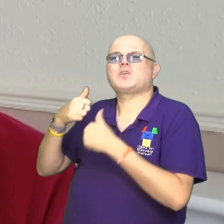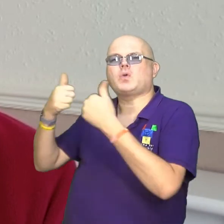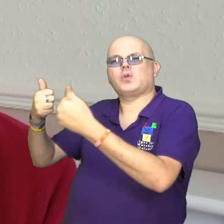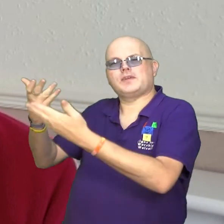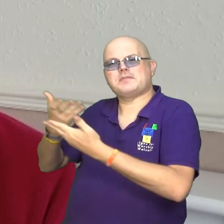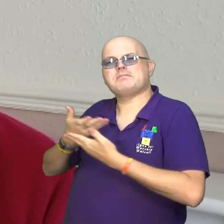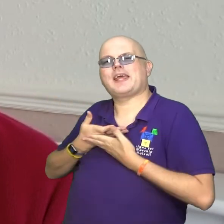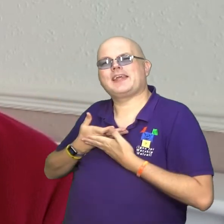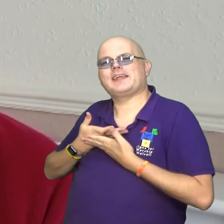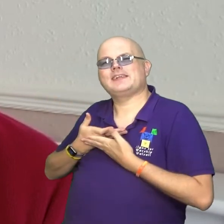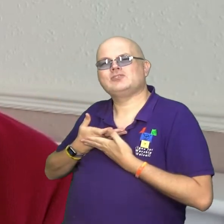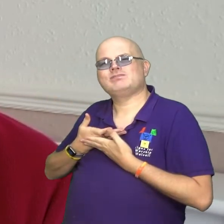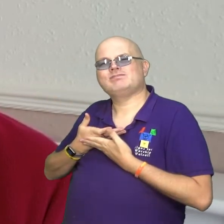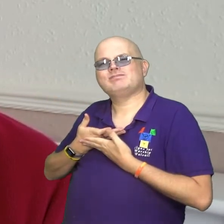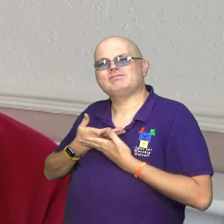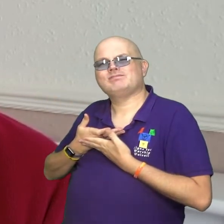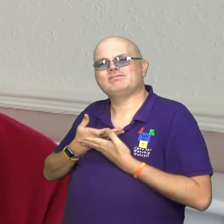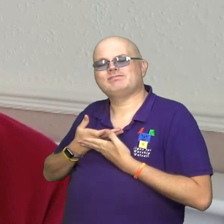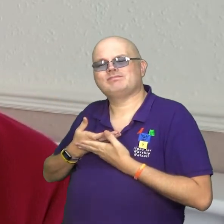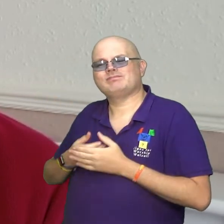so good to me.